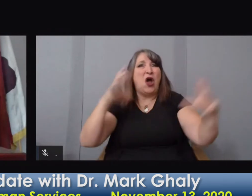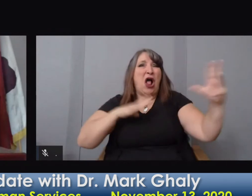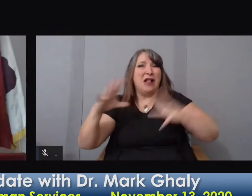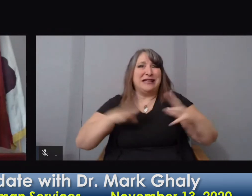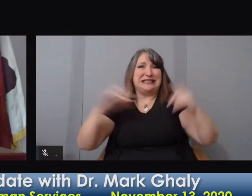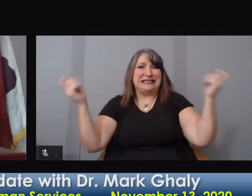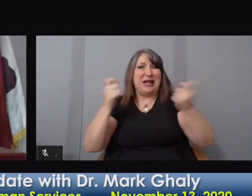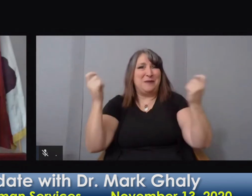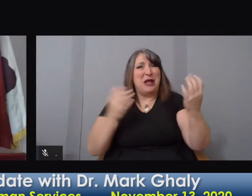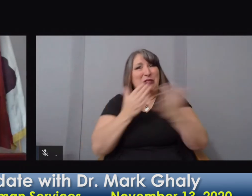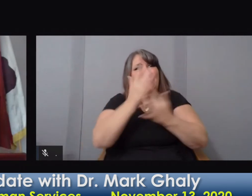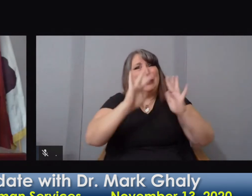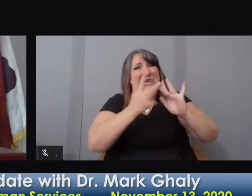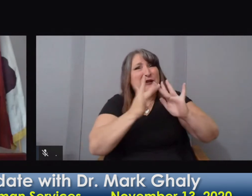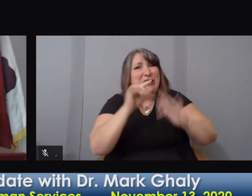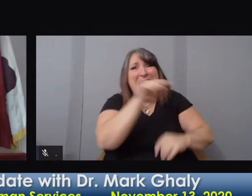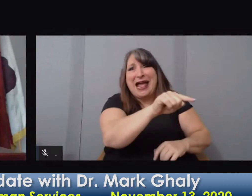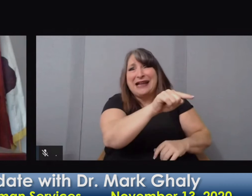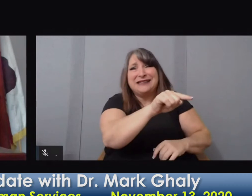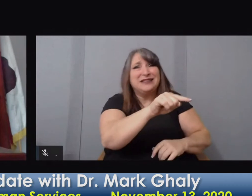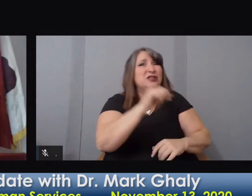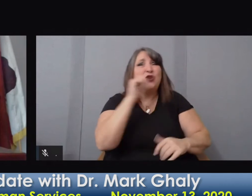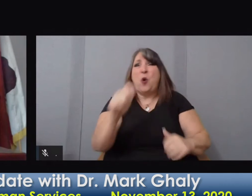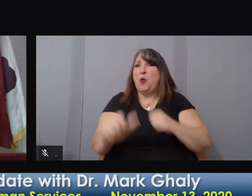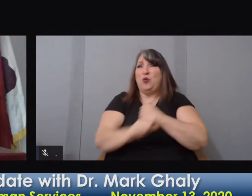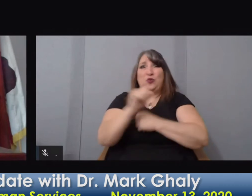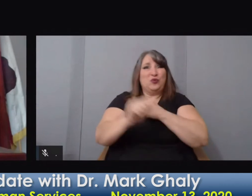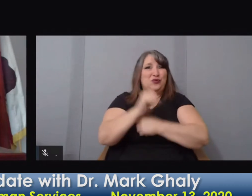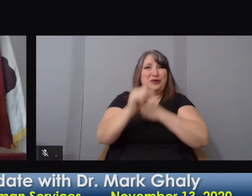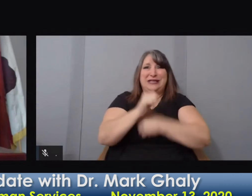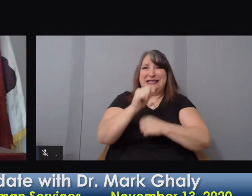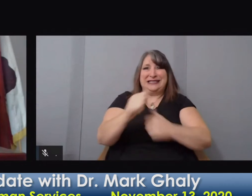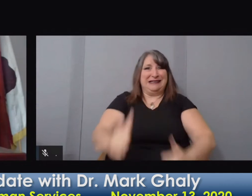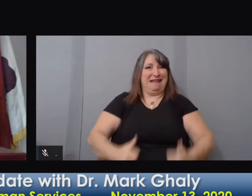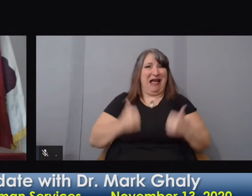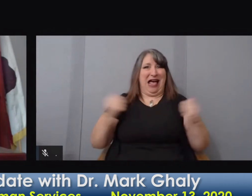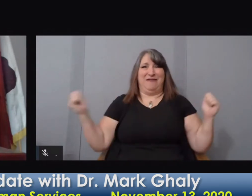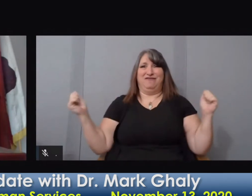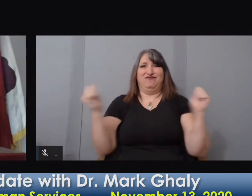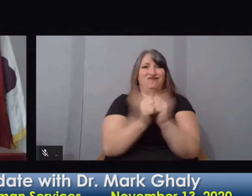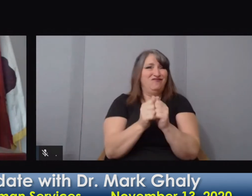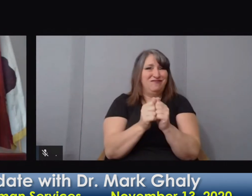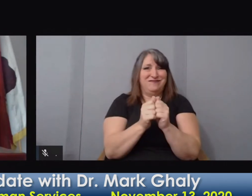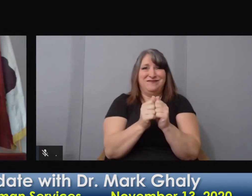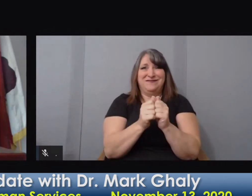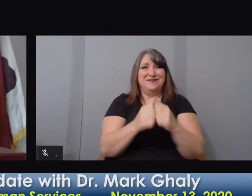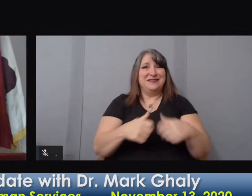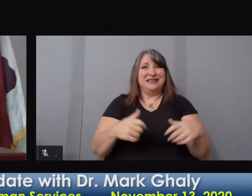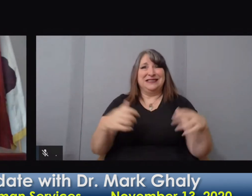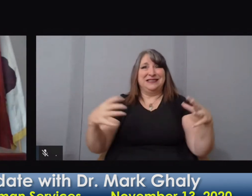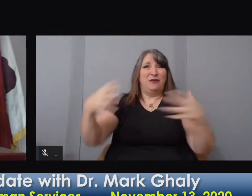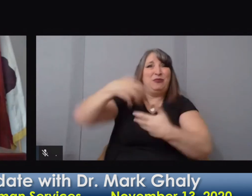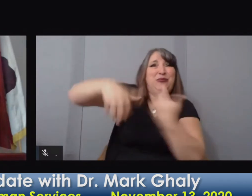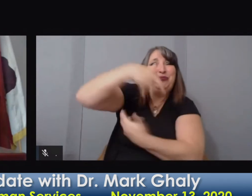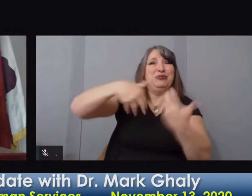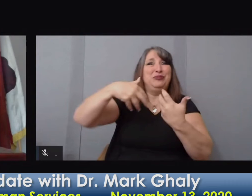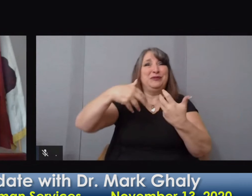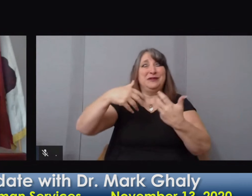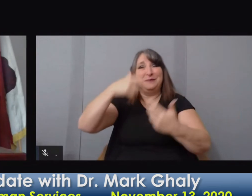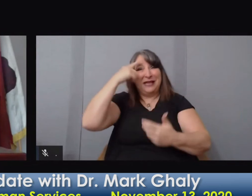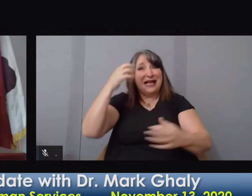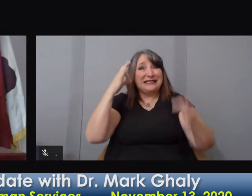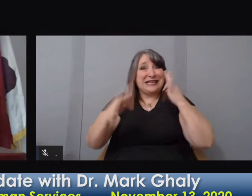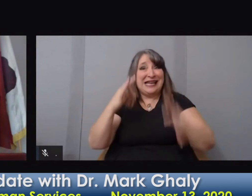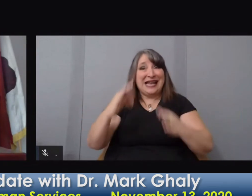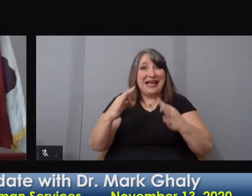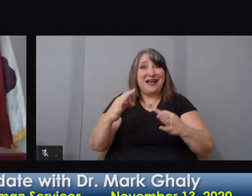than risk getting infected themselves or additionally bringing home the virus and having it